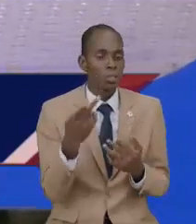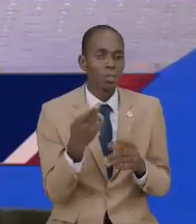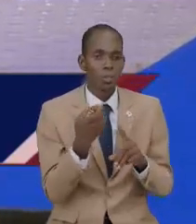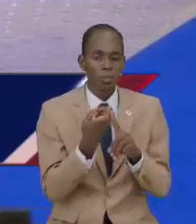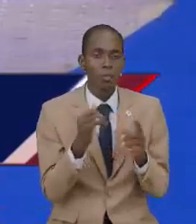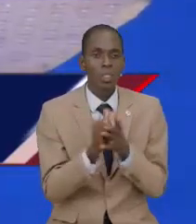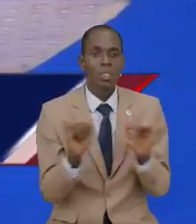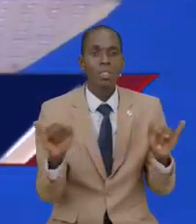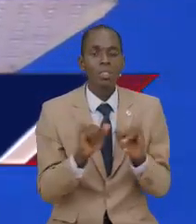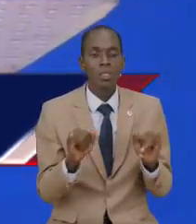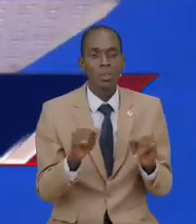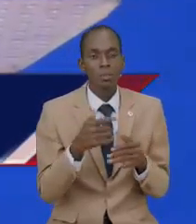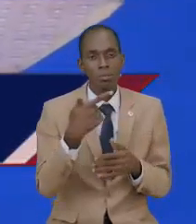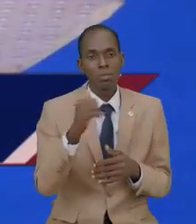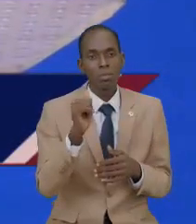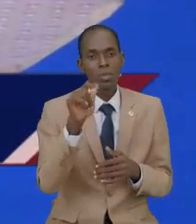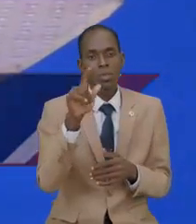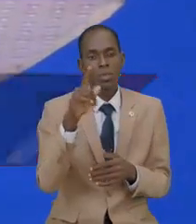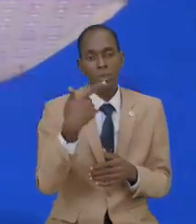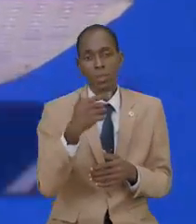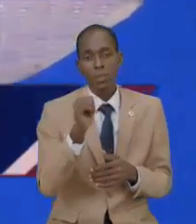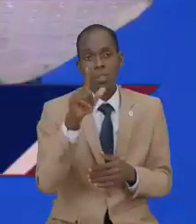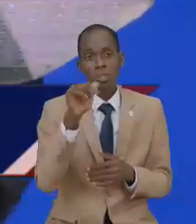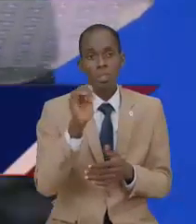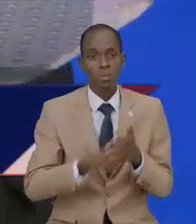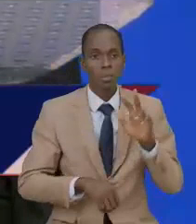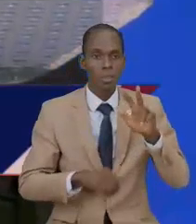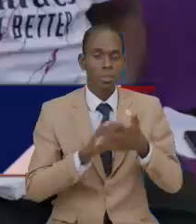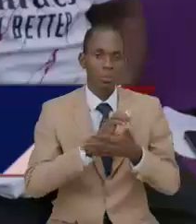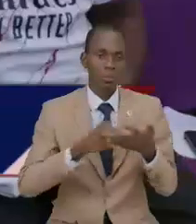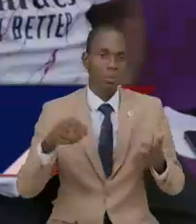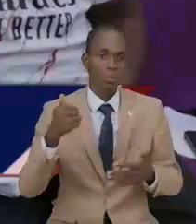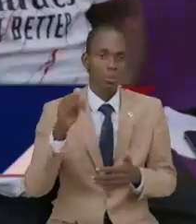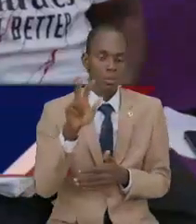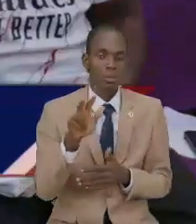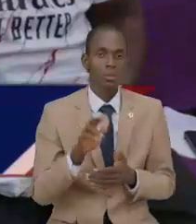verses again, Galatians chapter 3, reading from verse 13.